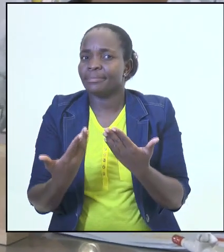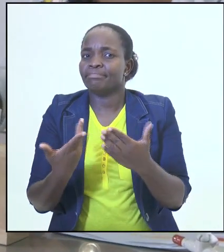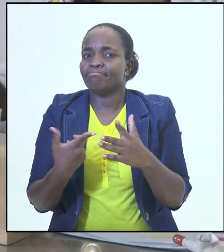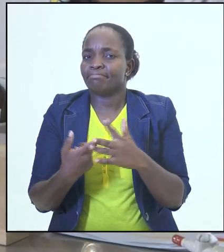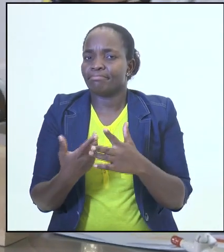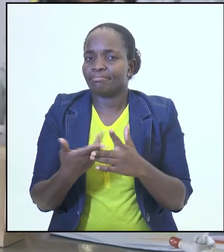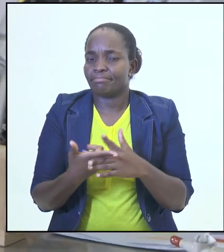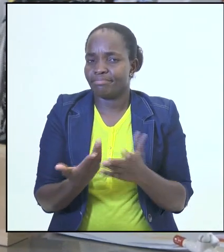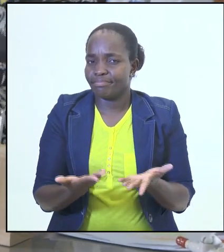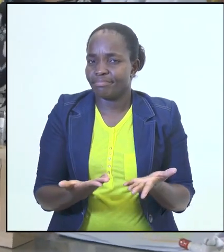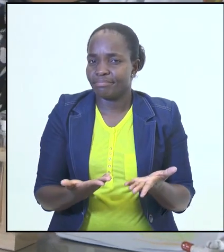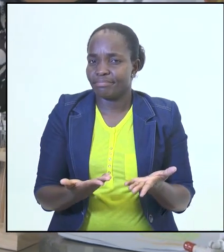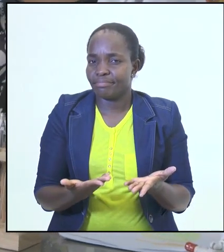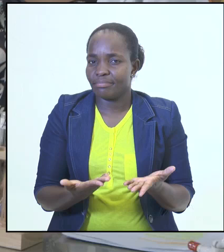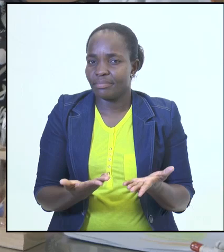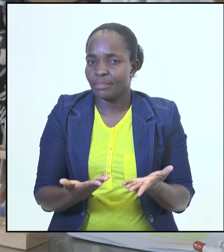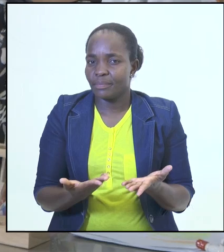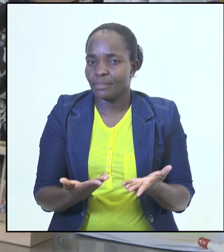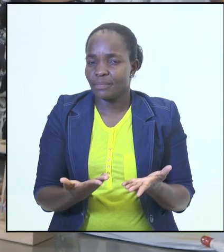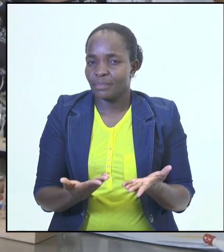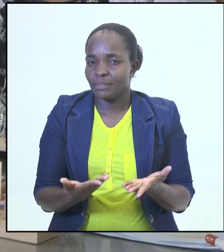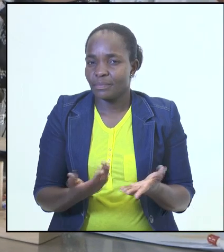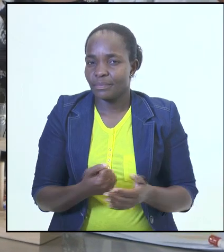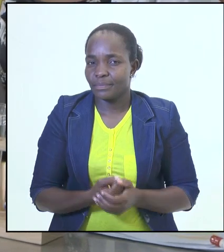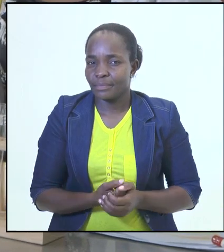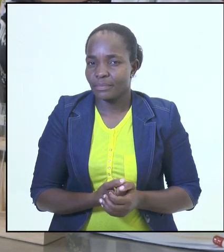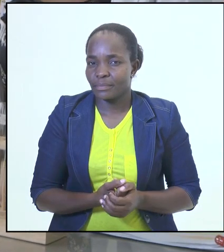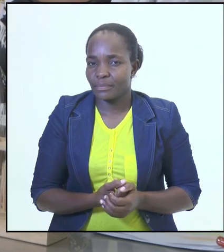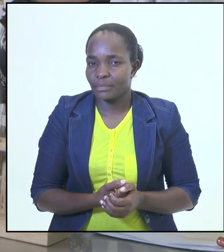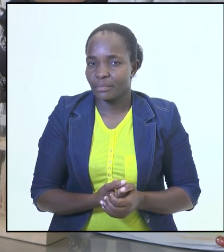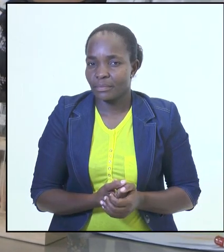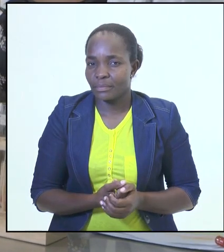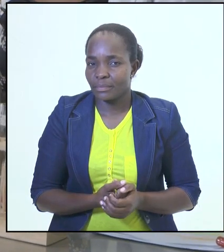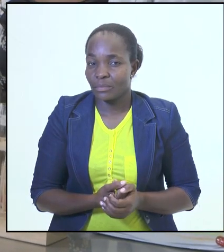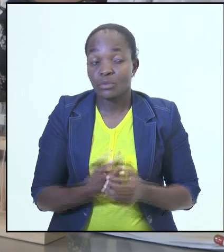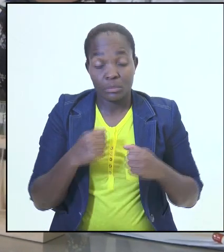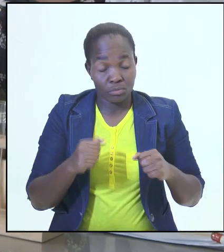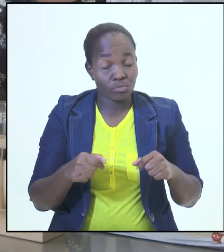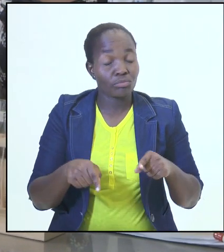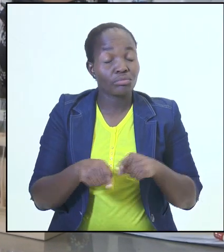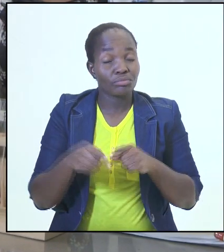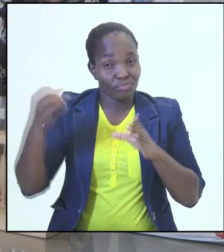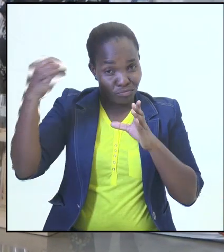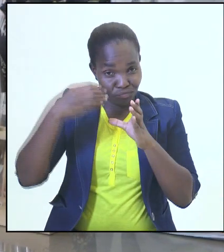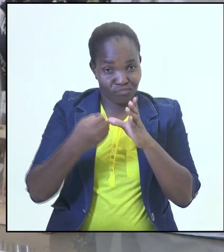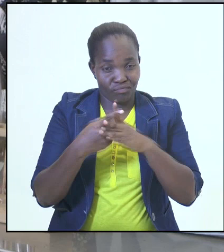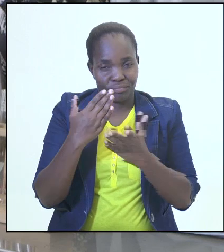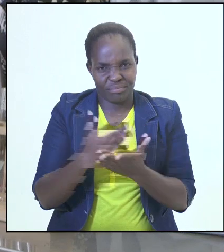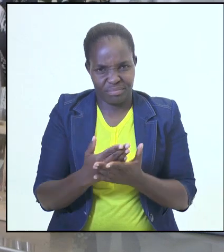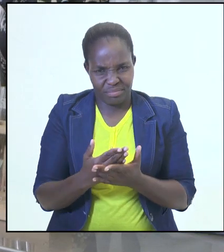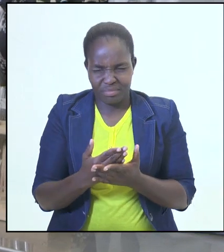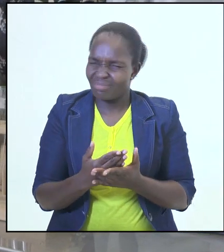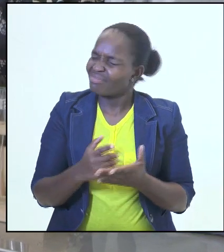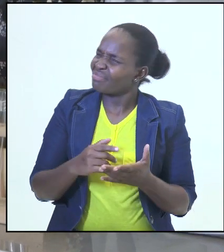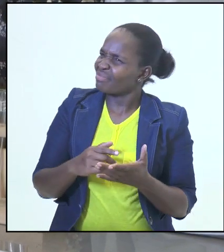about the condition the plants need for making photosynthesis possible. Okay. So does that mean